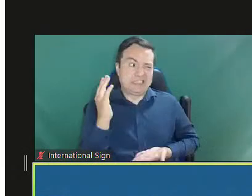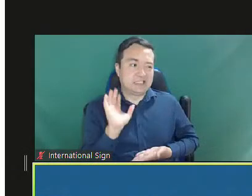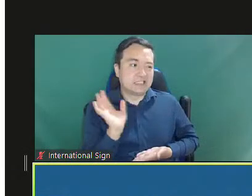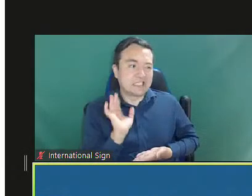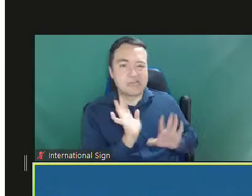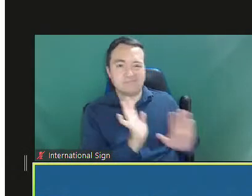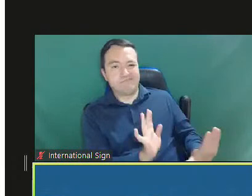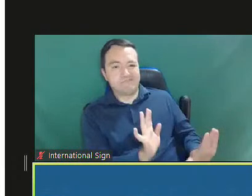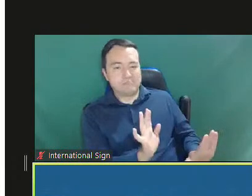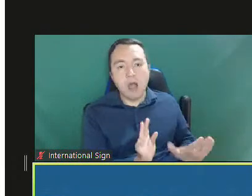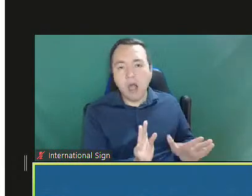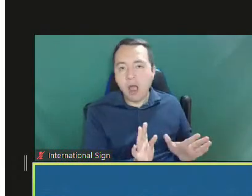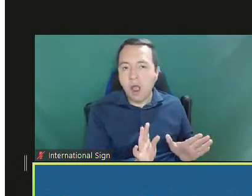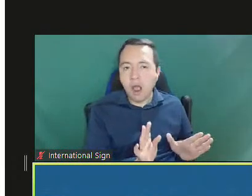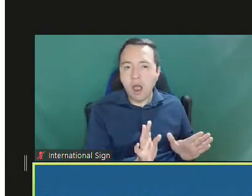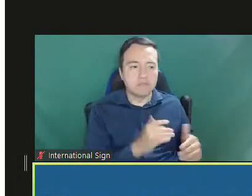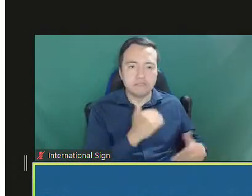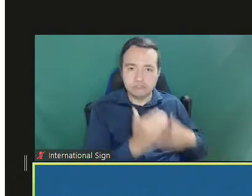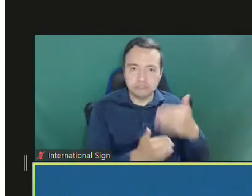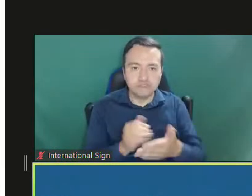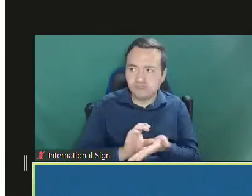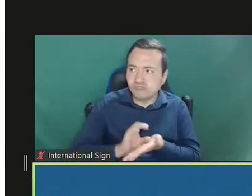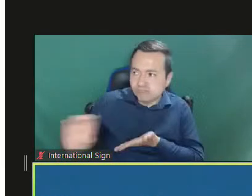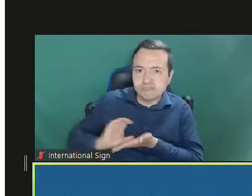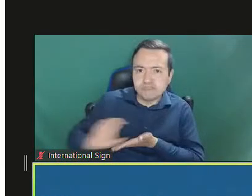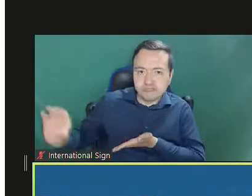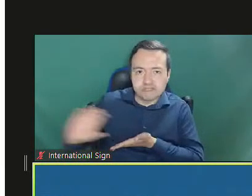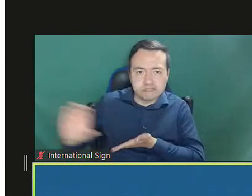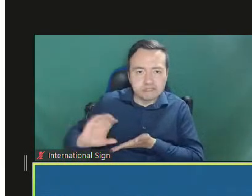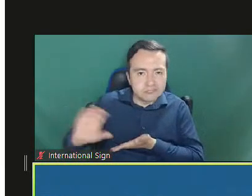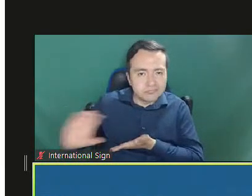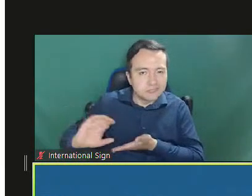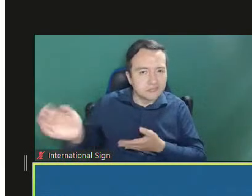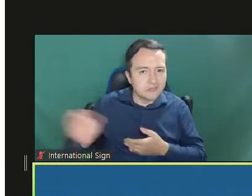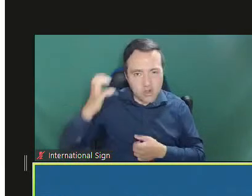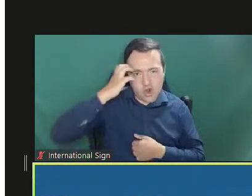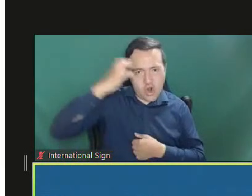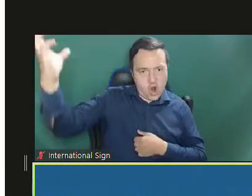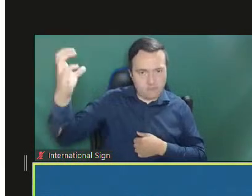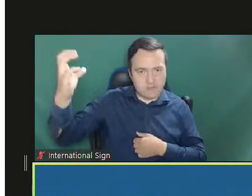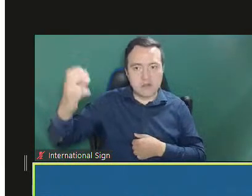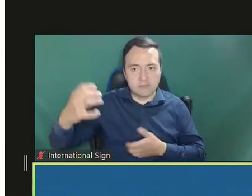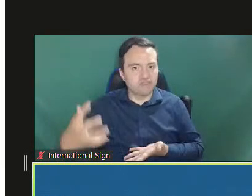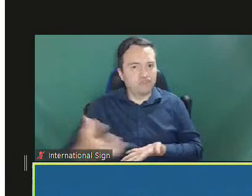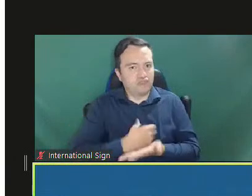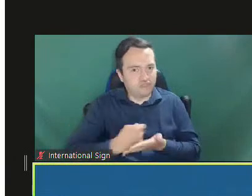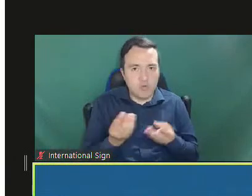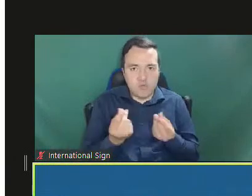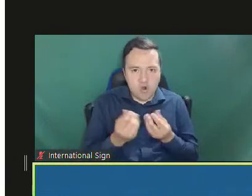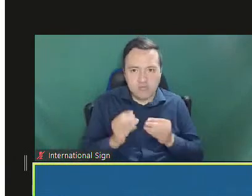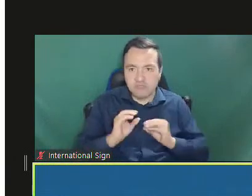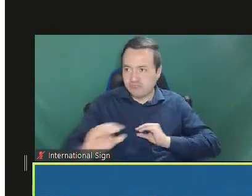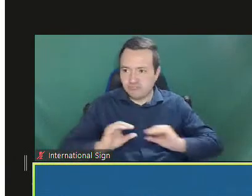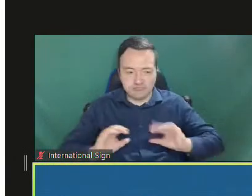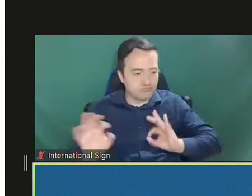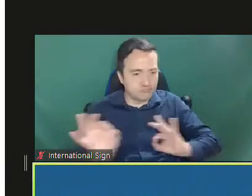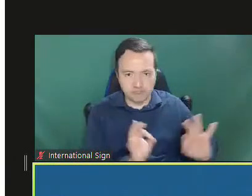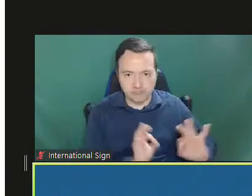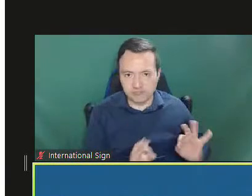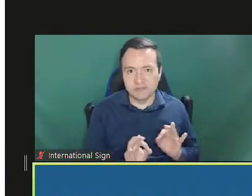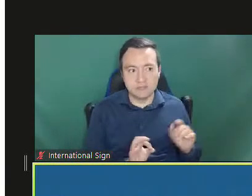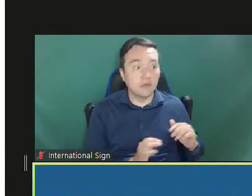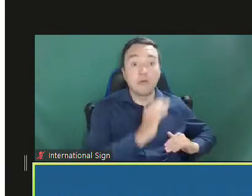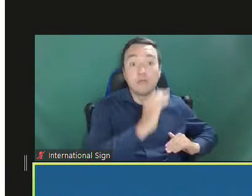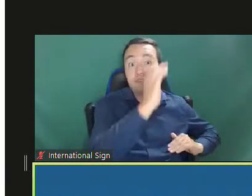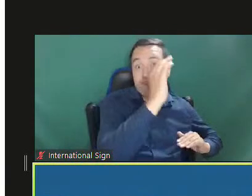health systems by reducing associated healthcare costs, and they increase tax revenue.